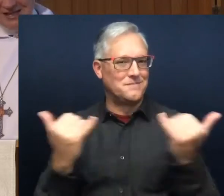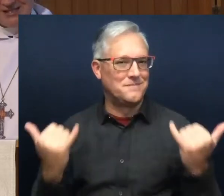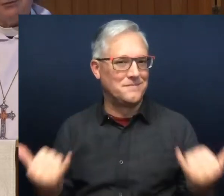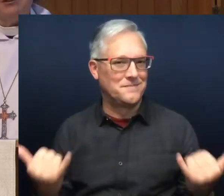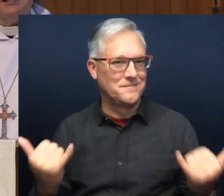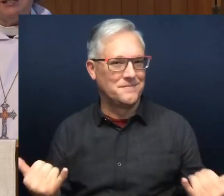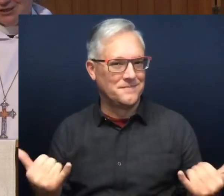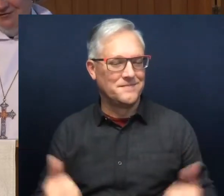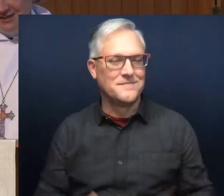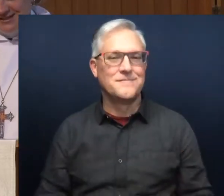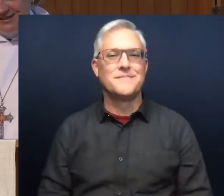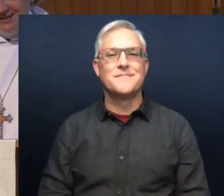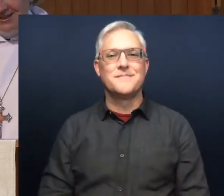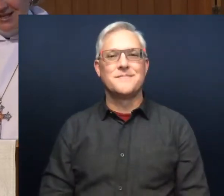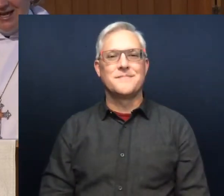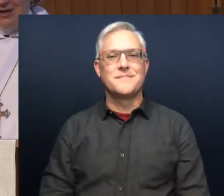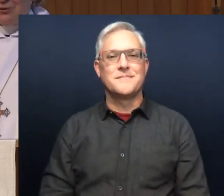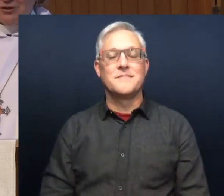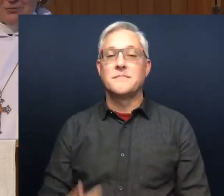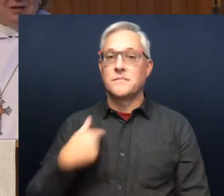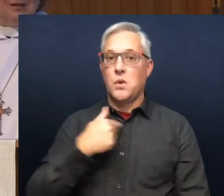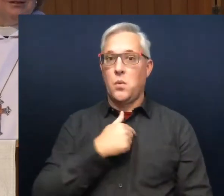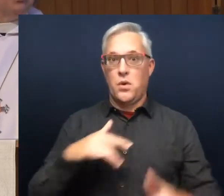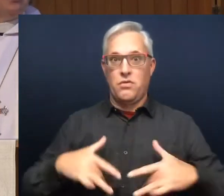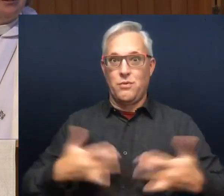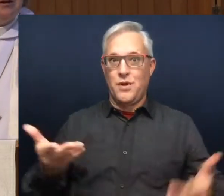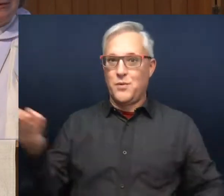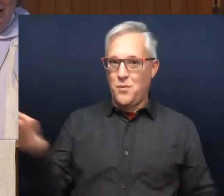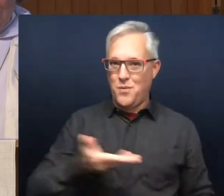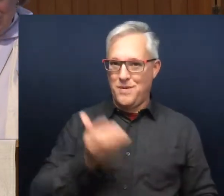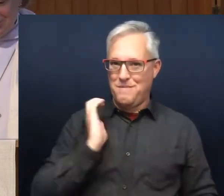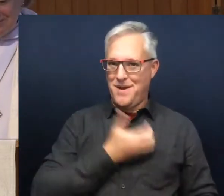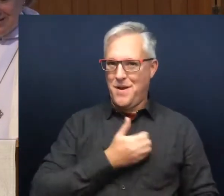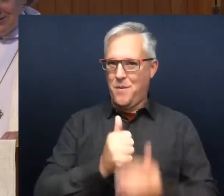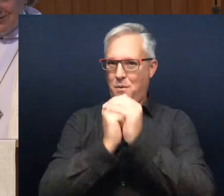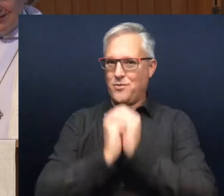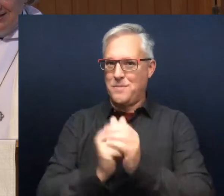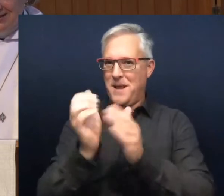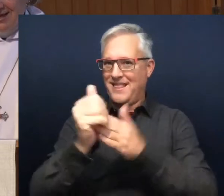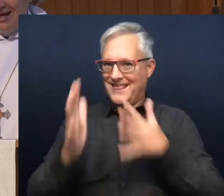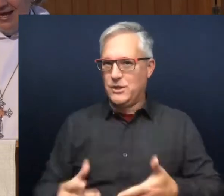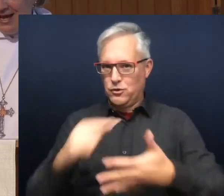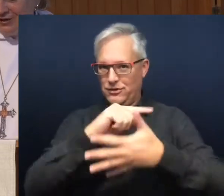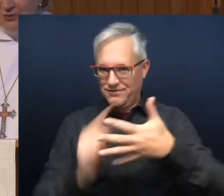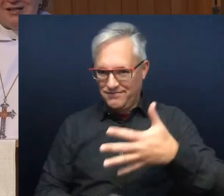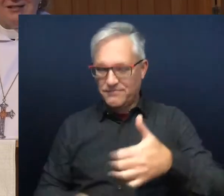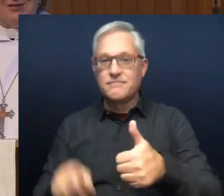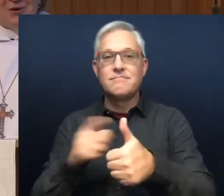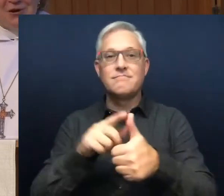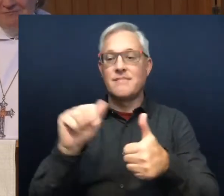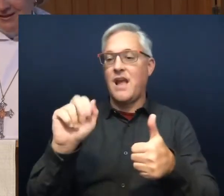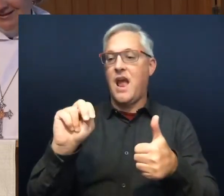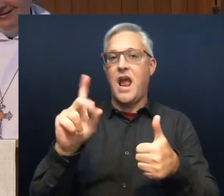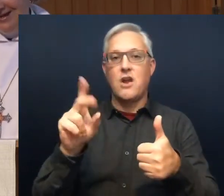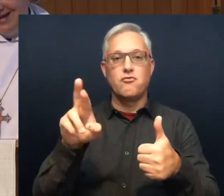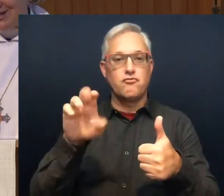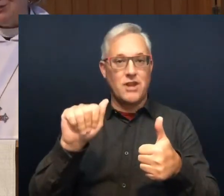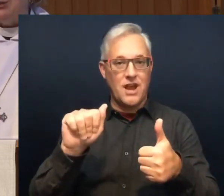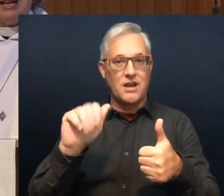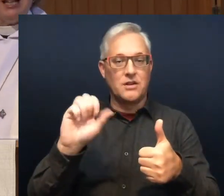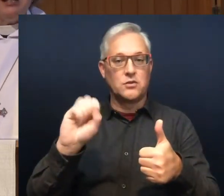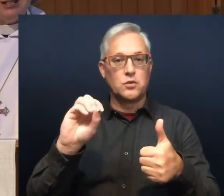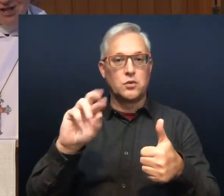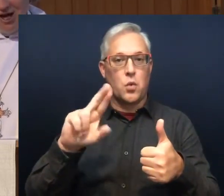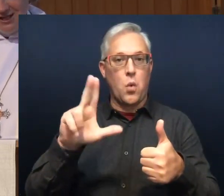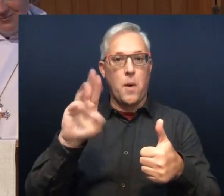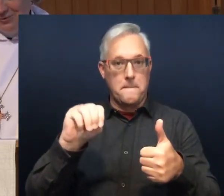worship space for this service. And we're thrilled to welcome our worship leaders, Andrea Sorum and